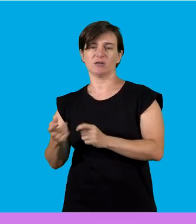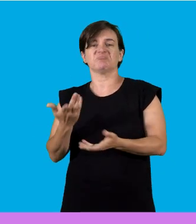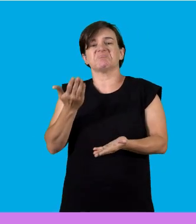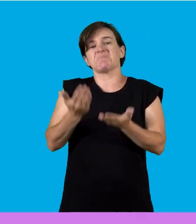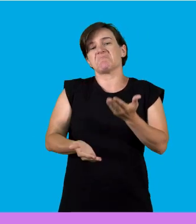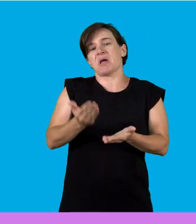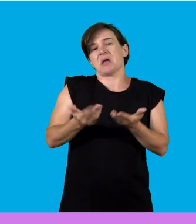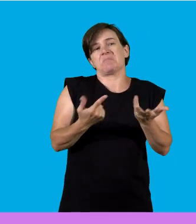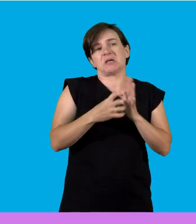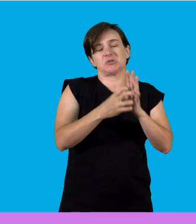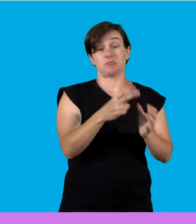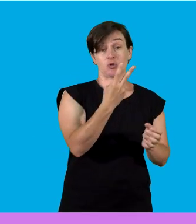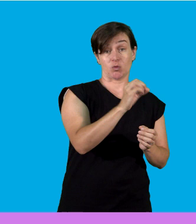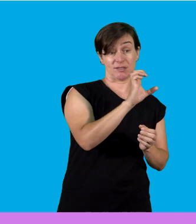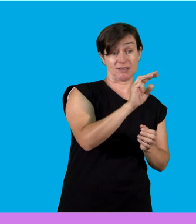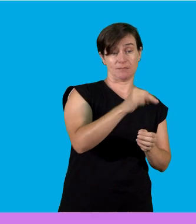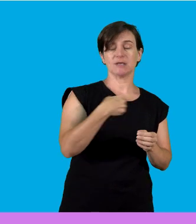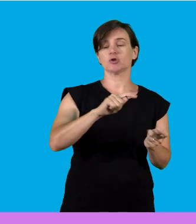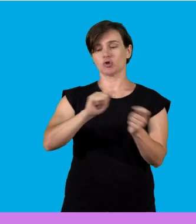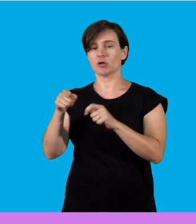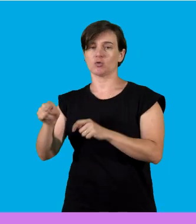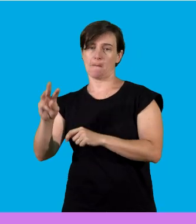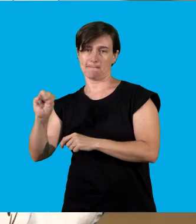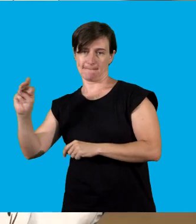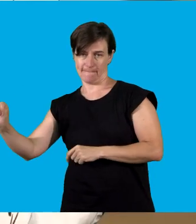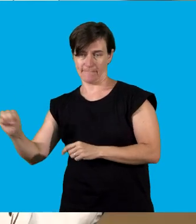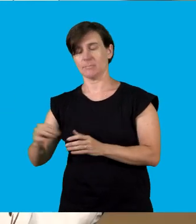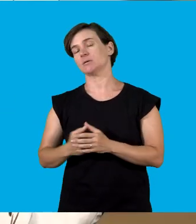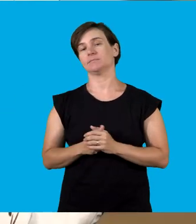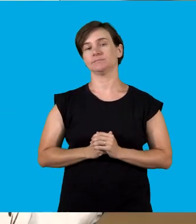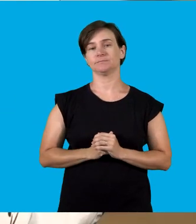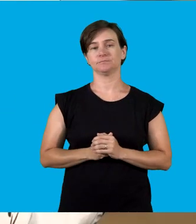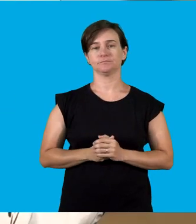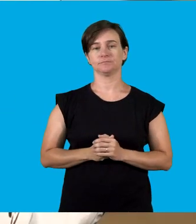be perhaps converting 20 centimeters to millimeters.